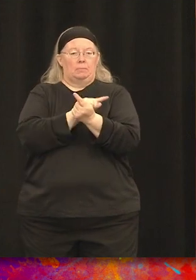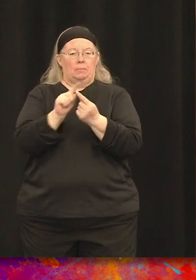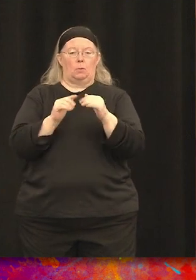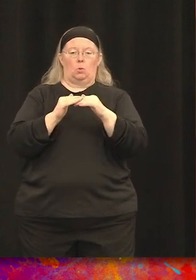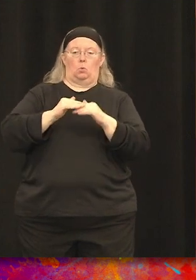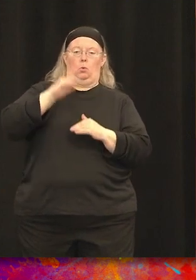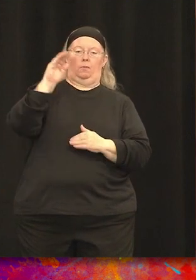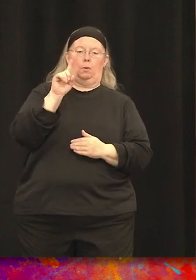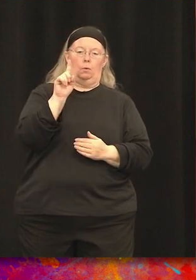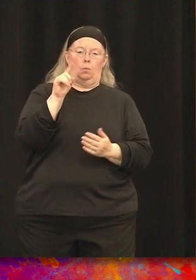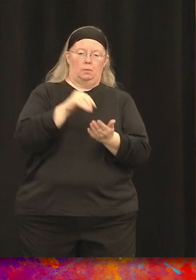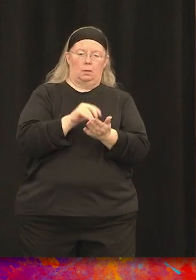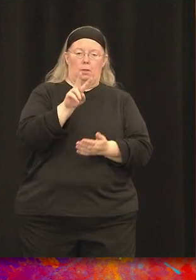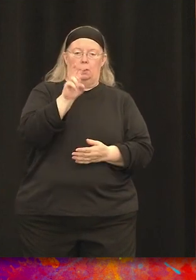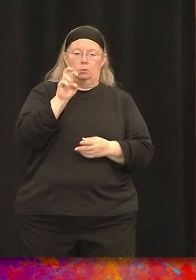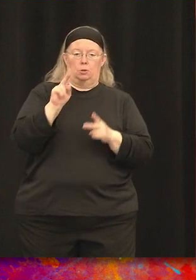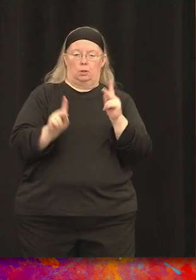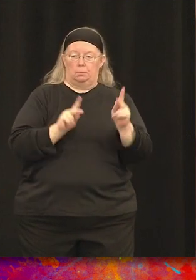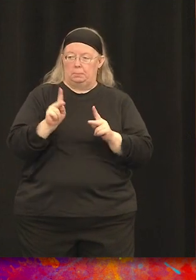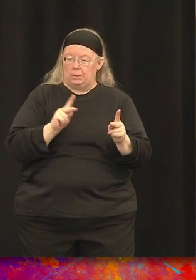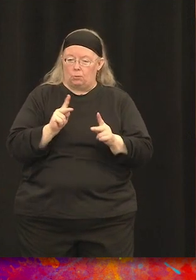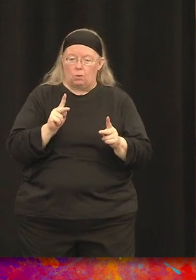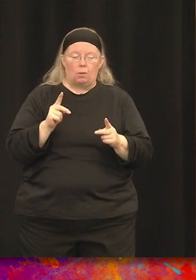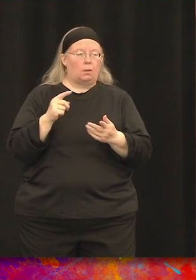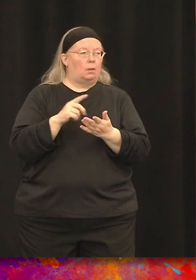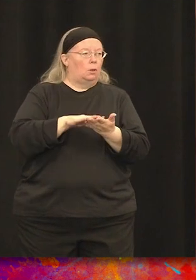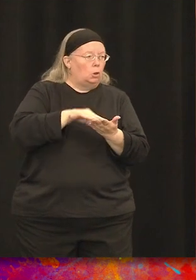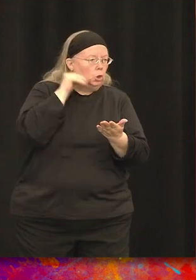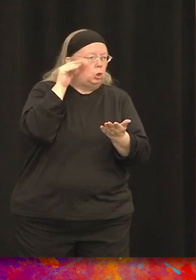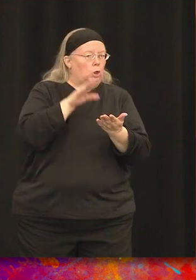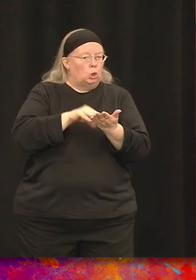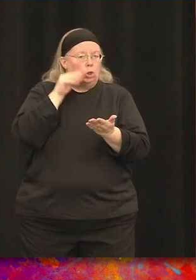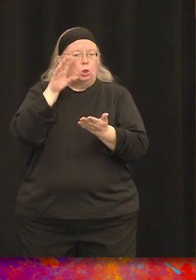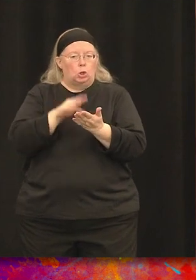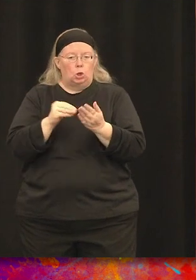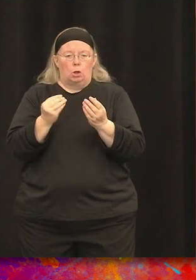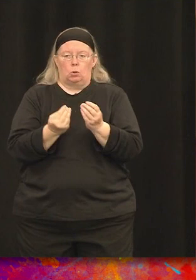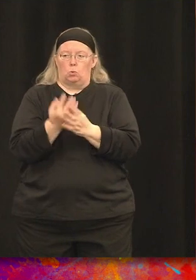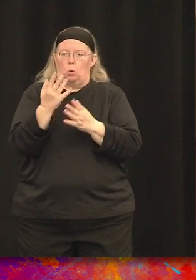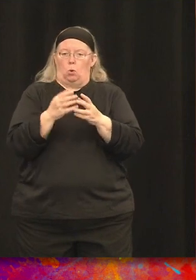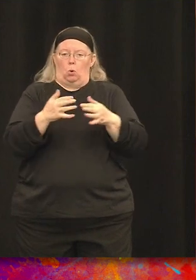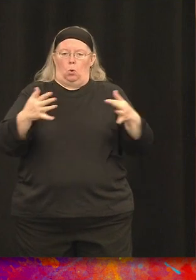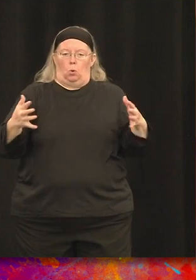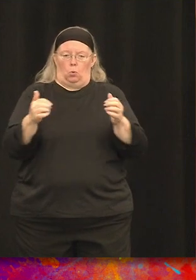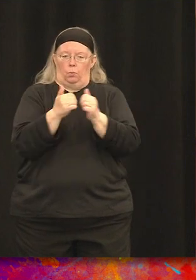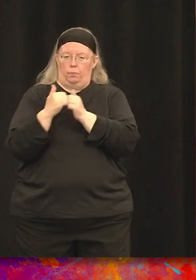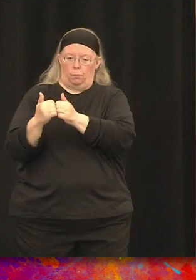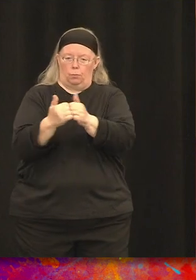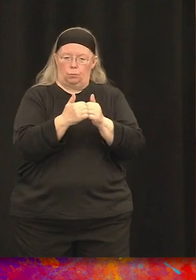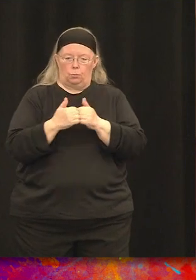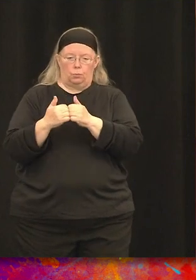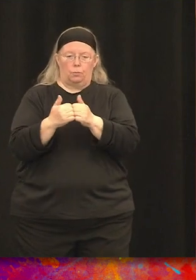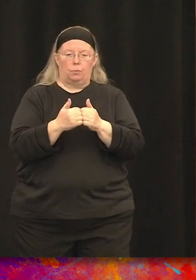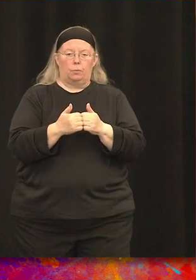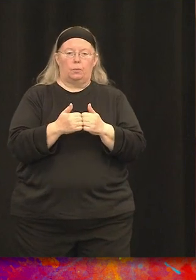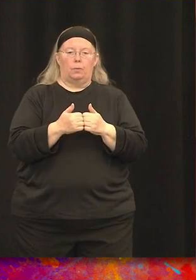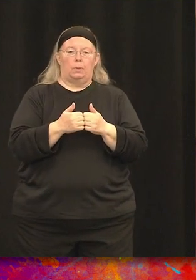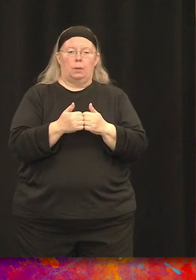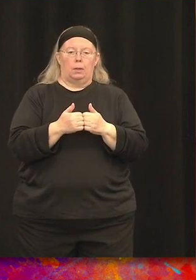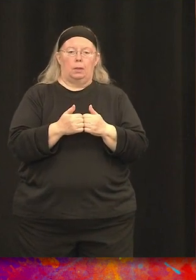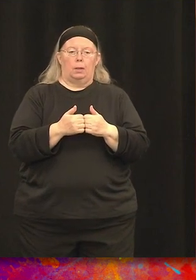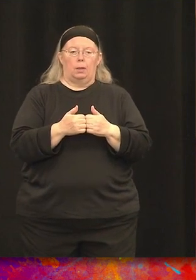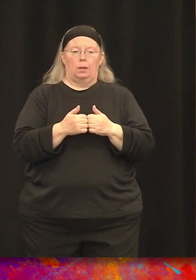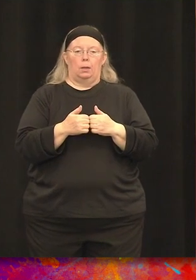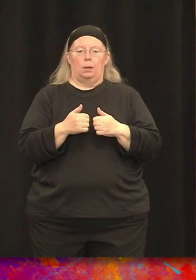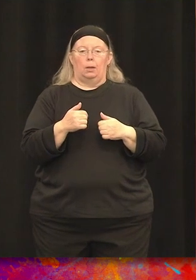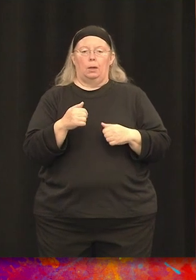actually stunned, but not surprised when I looked that number up the other day. The coalition exists to connect the global community, and